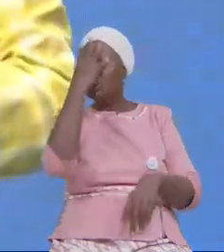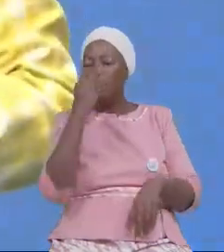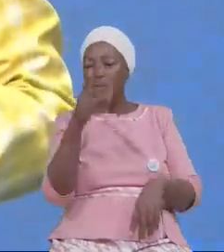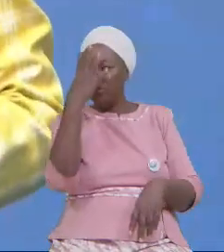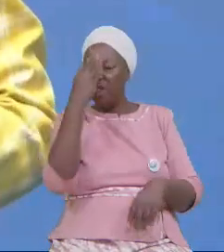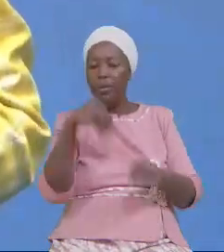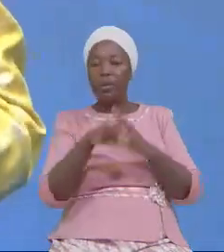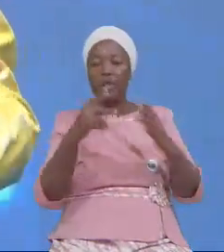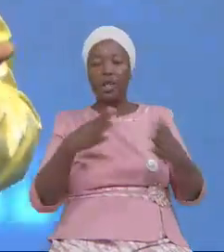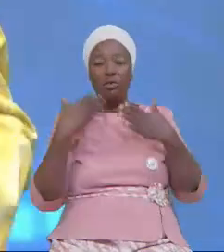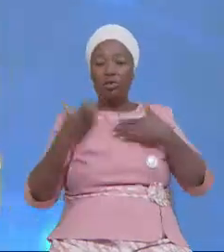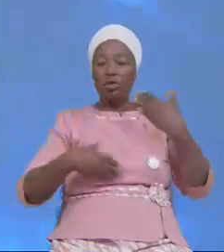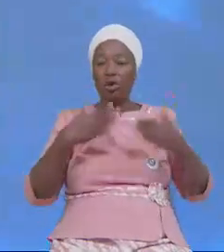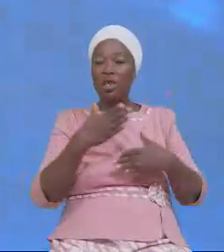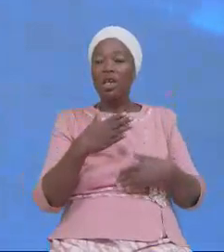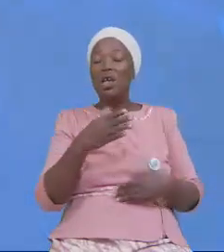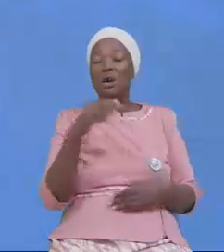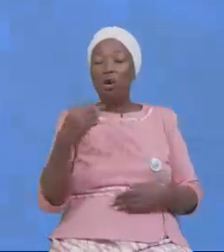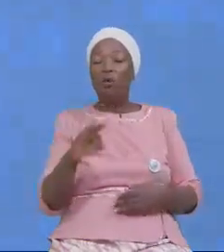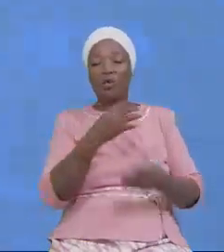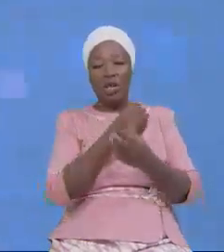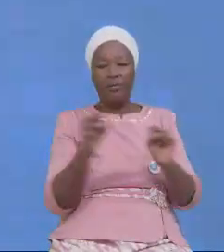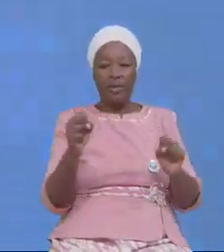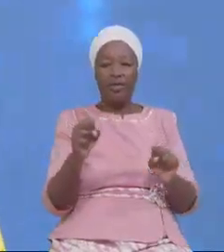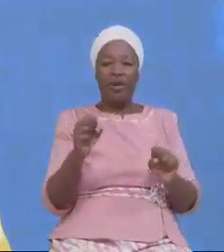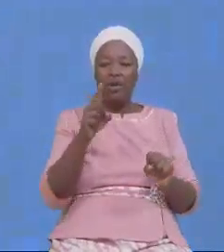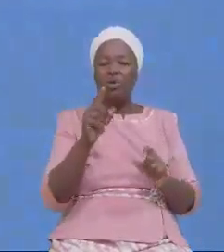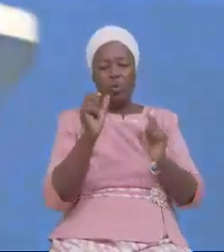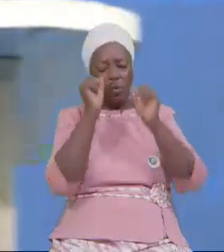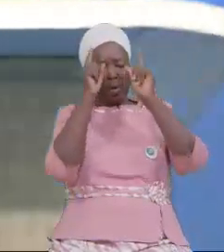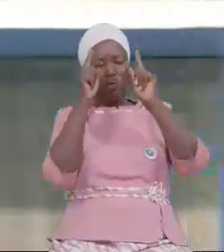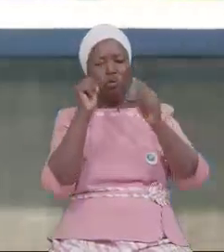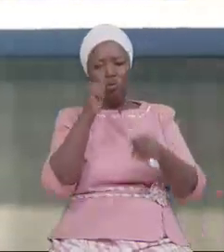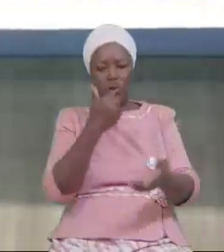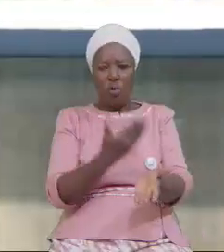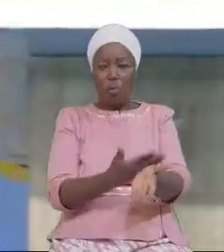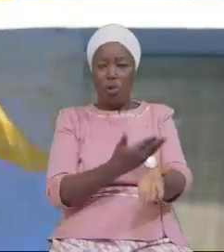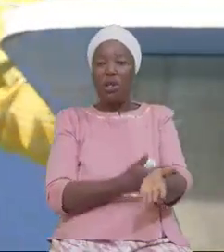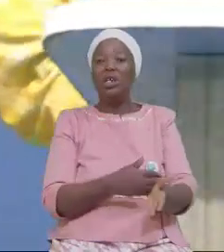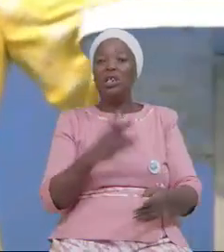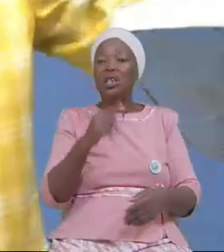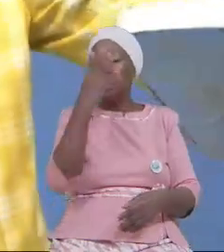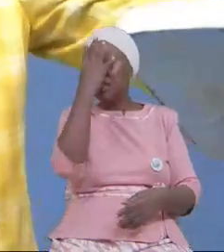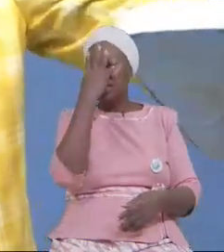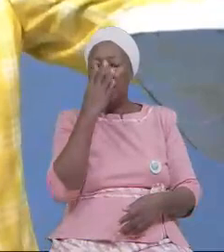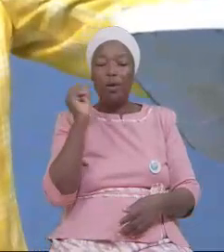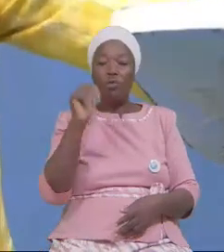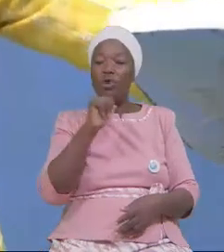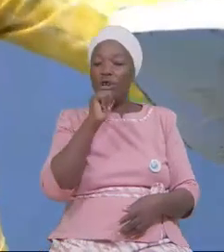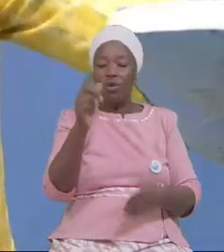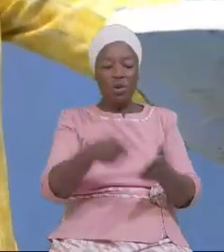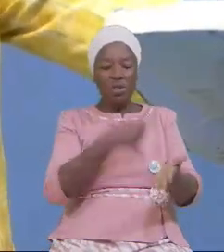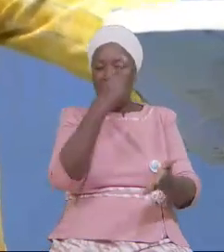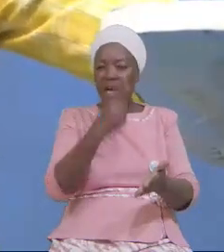the happiness of salvation. You wake up tomorrow, the sleep will not cancel